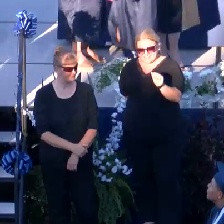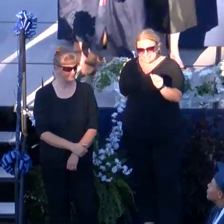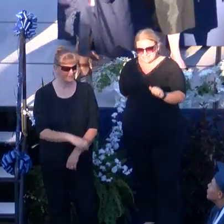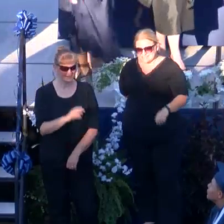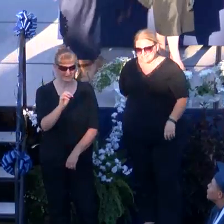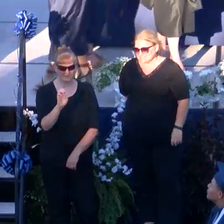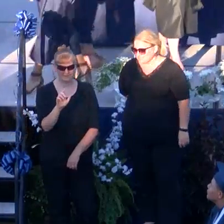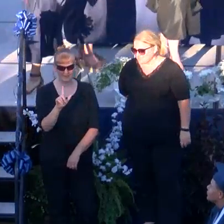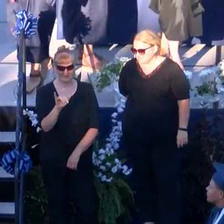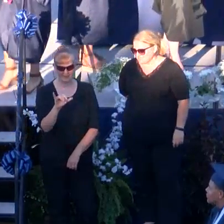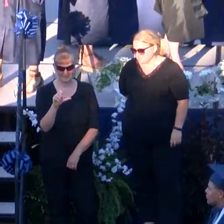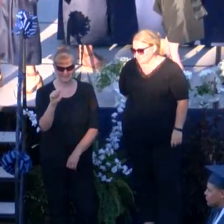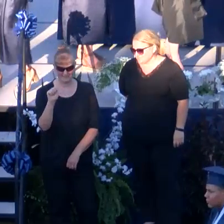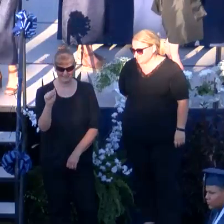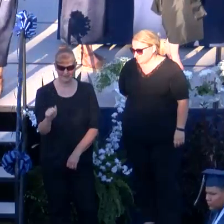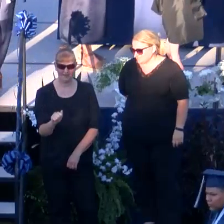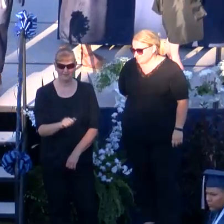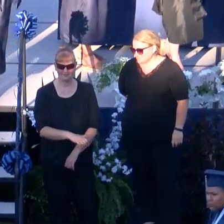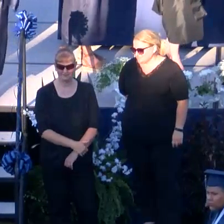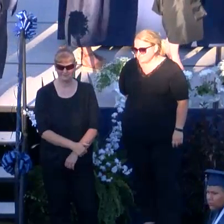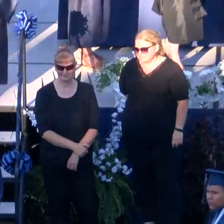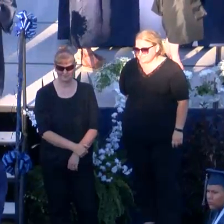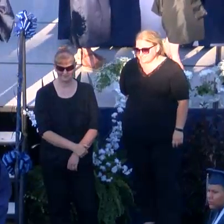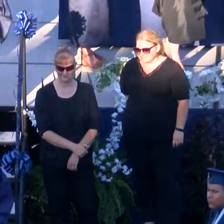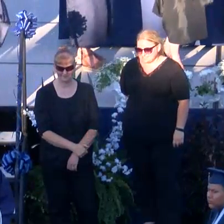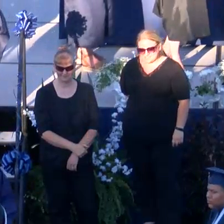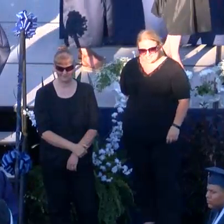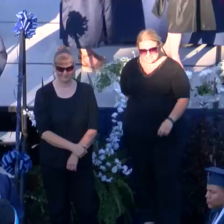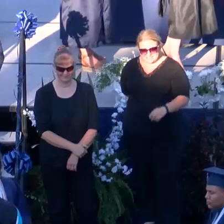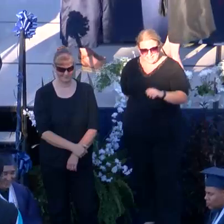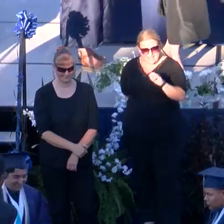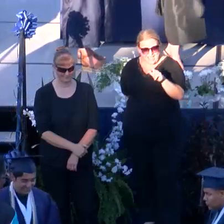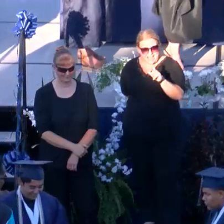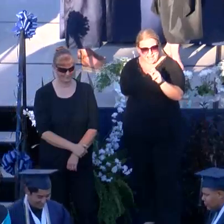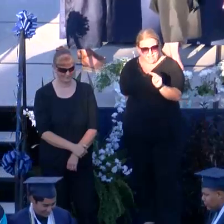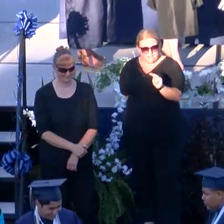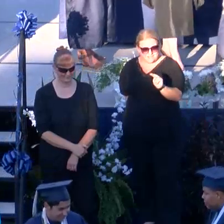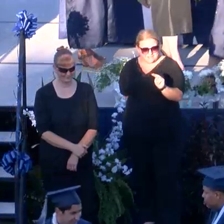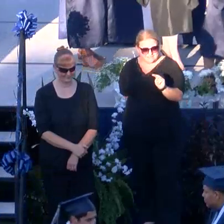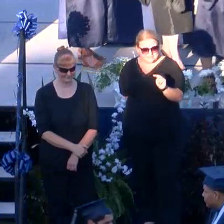Melissa Espana Vasquez. Aaron Miranda.